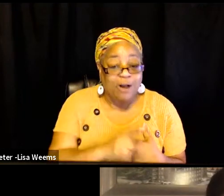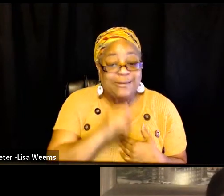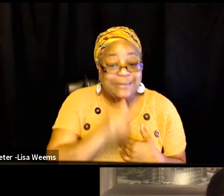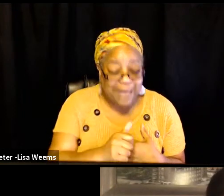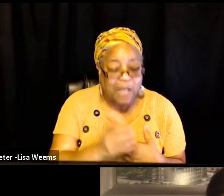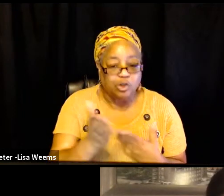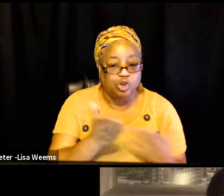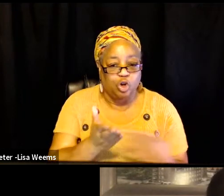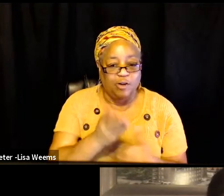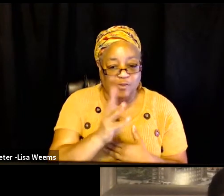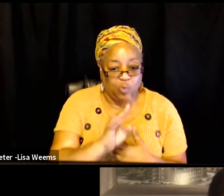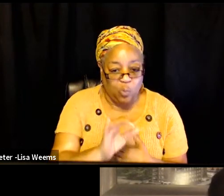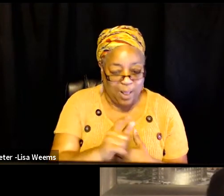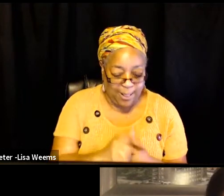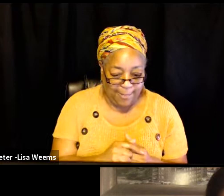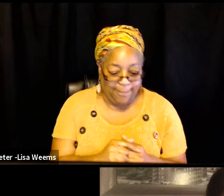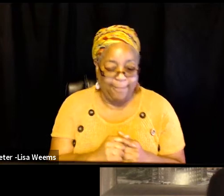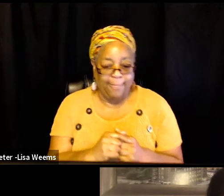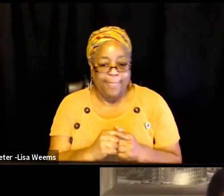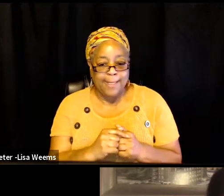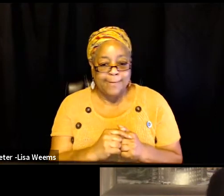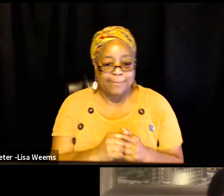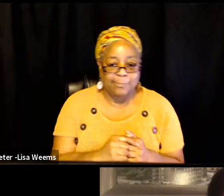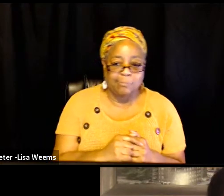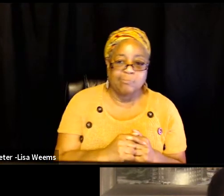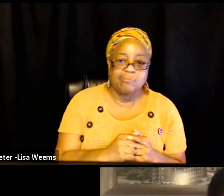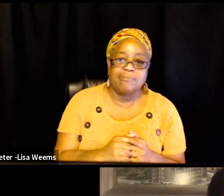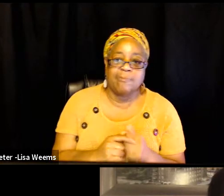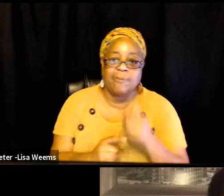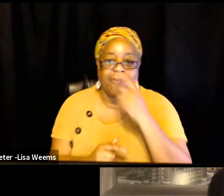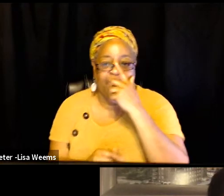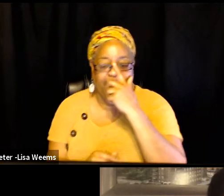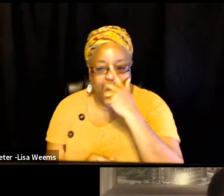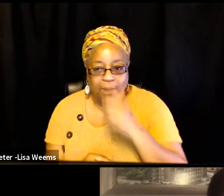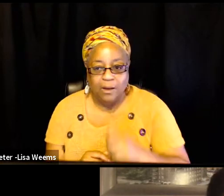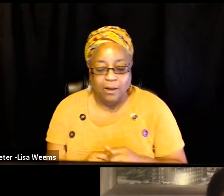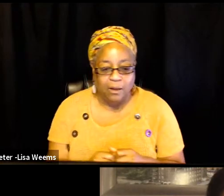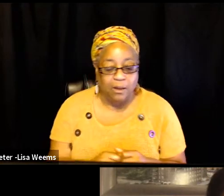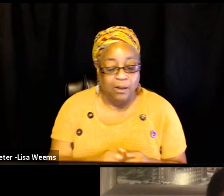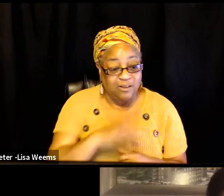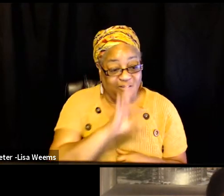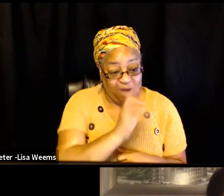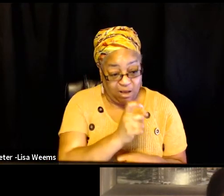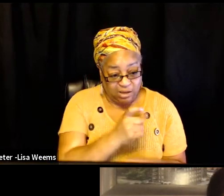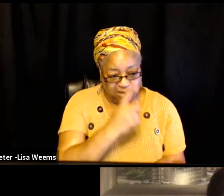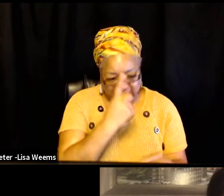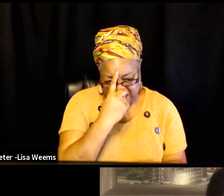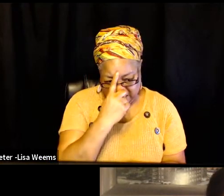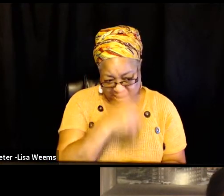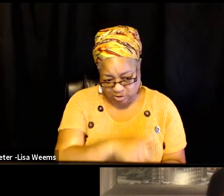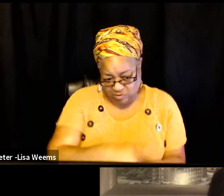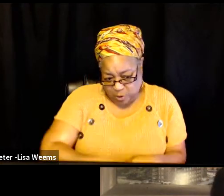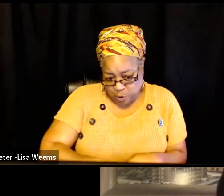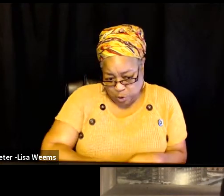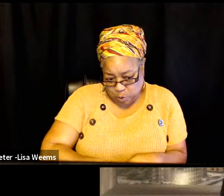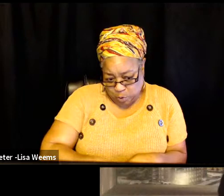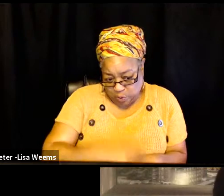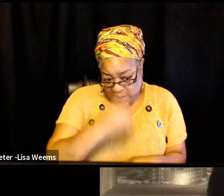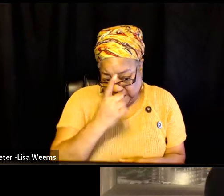are more intuitive individuals, you know, like I think the fox is the intuitive individual and the hedgehog